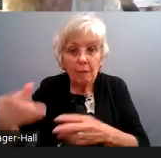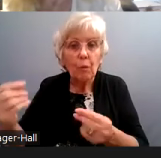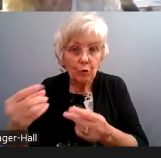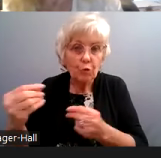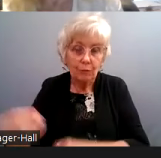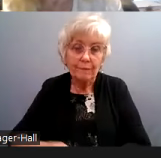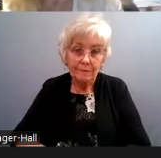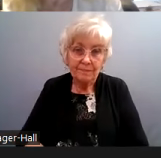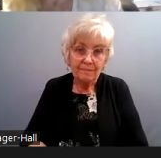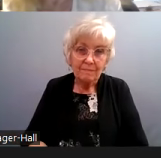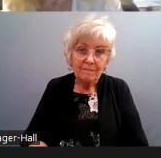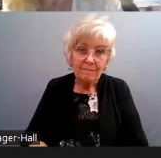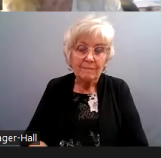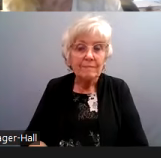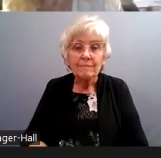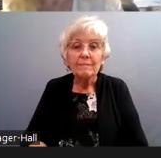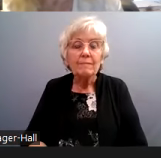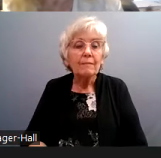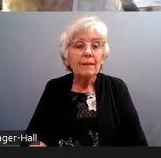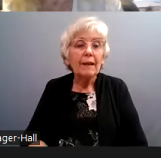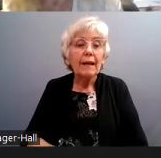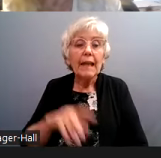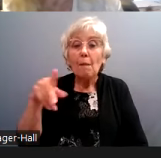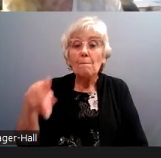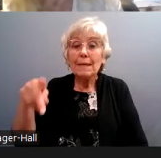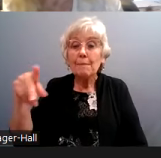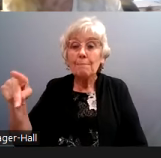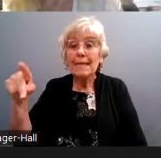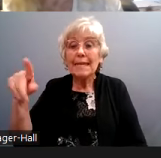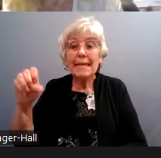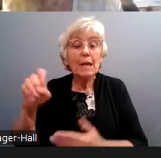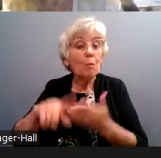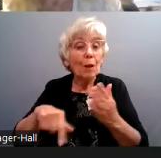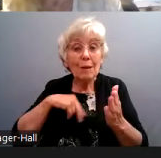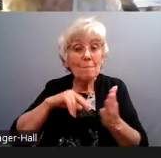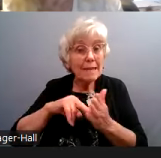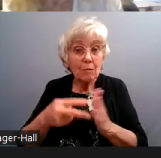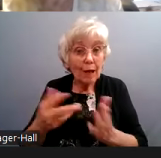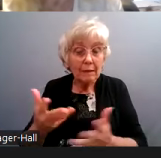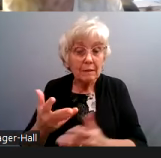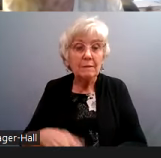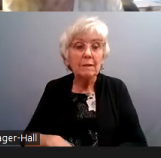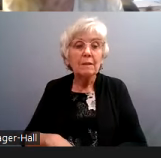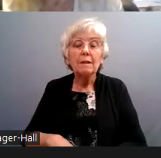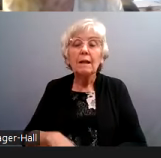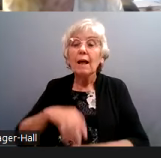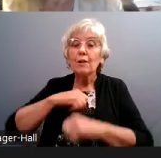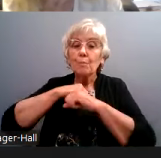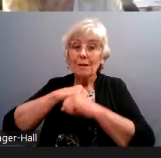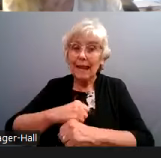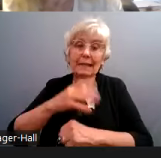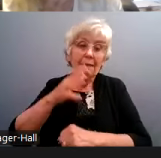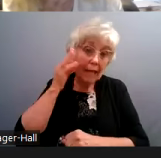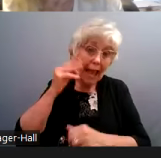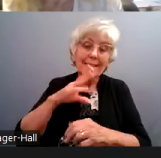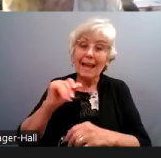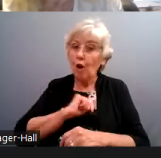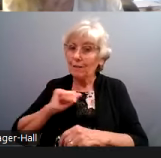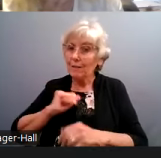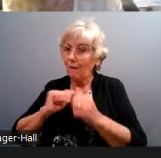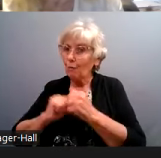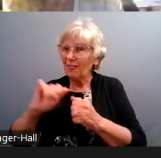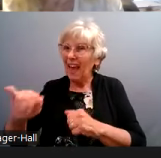So this is what I mean when we talk about PPE. This is your personal protective equipment. So we're protecting our cats as well as ourselves. And